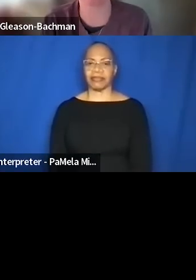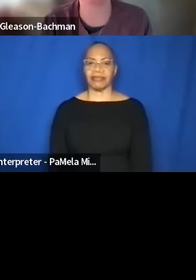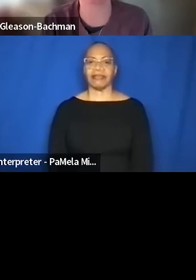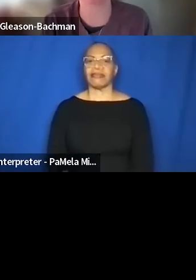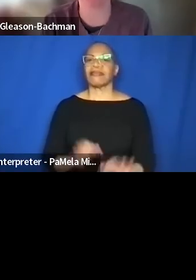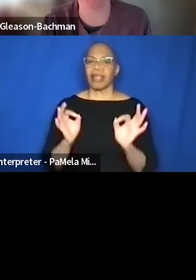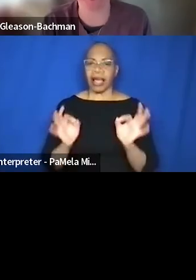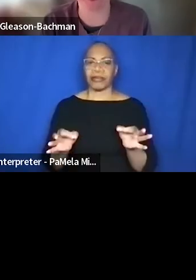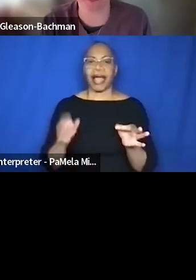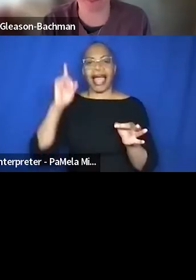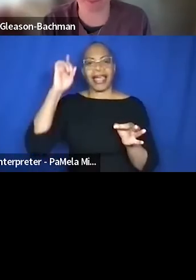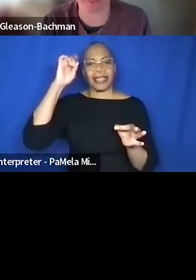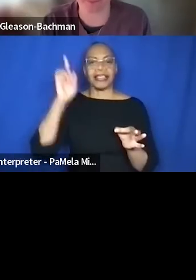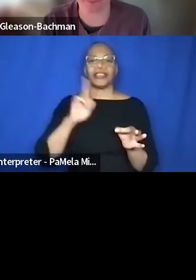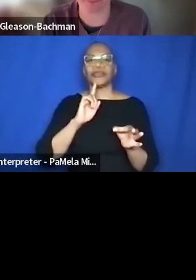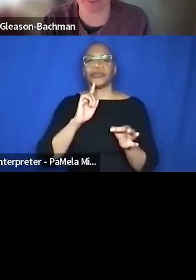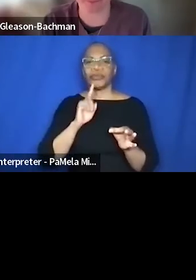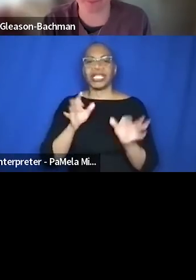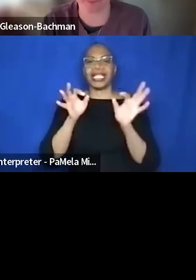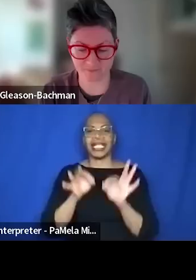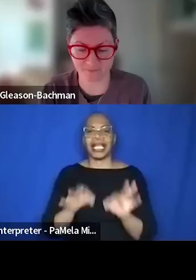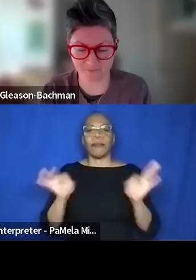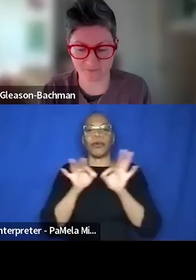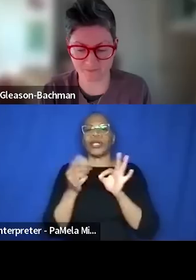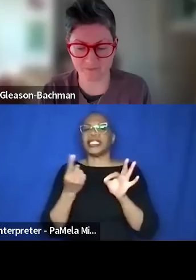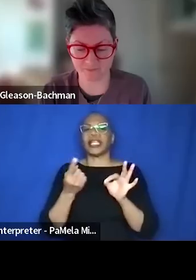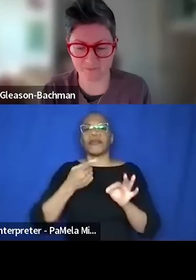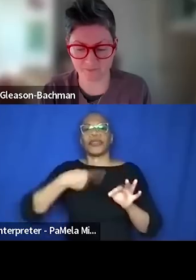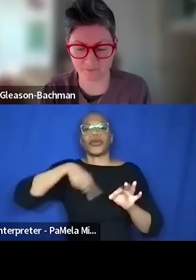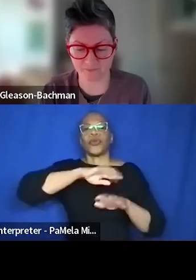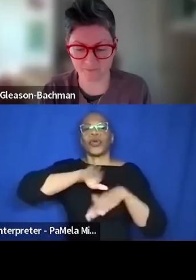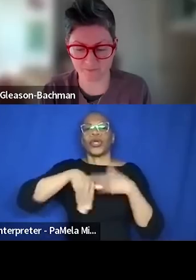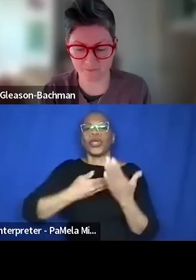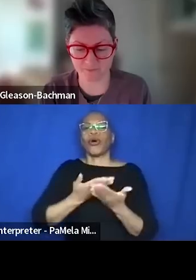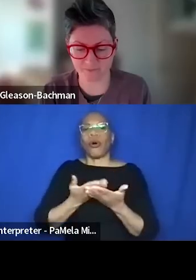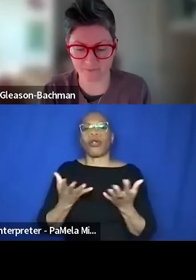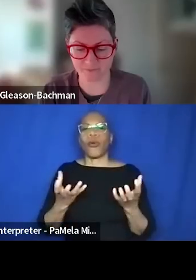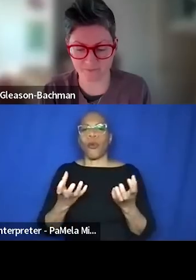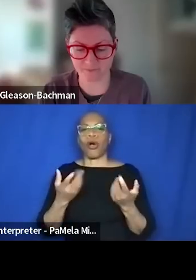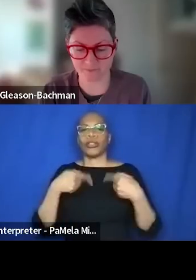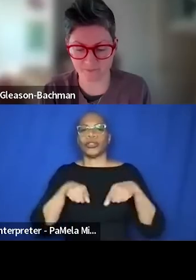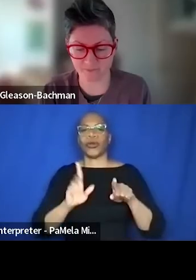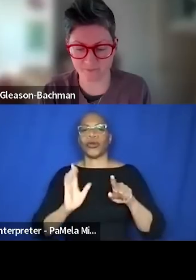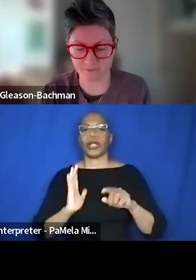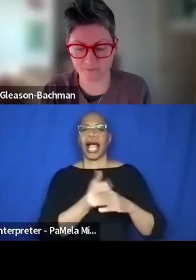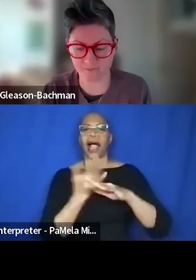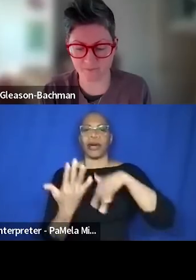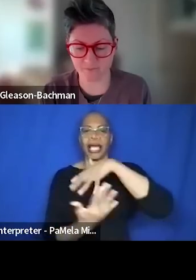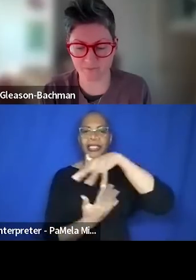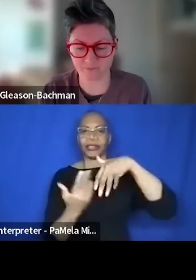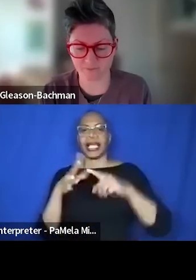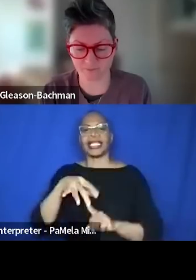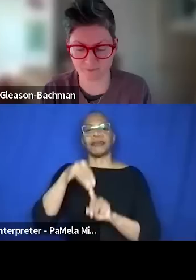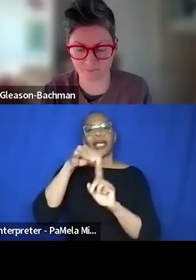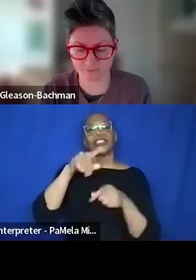Absolutely. I think those are key to, it's something we all want in our interactions, and certainly when we are coming into somebody else's